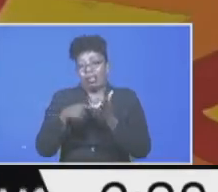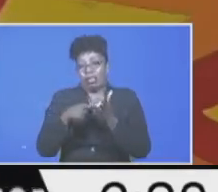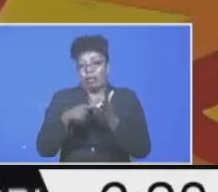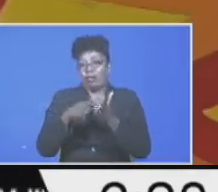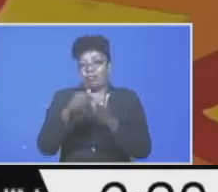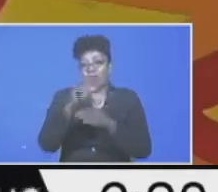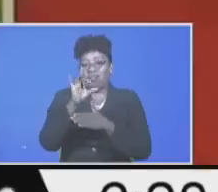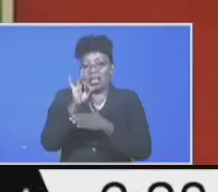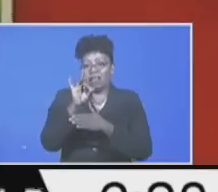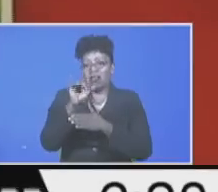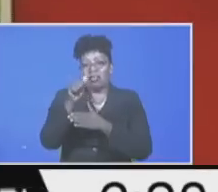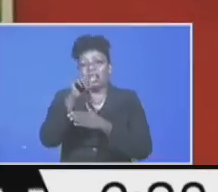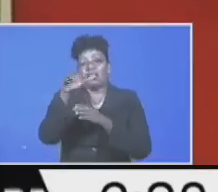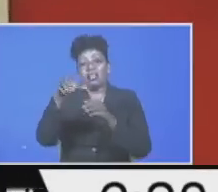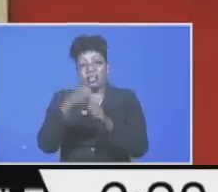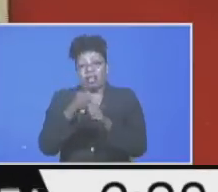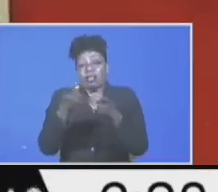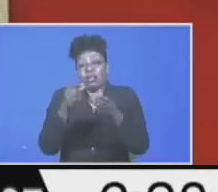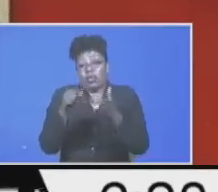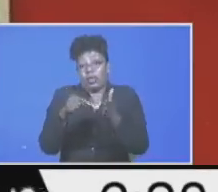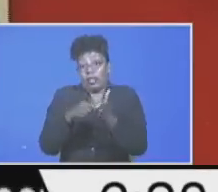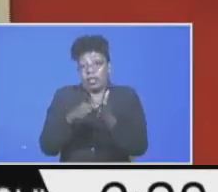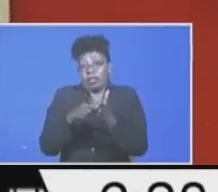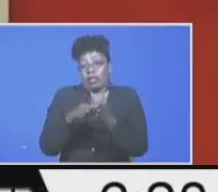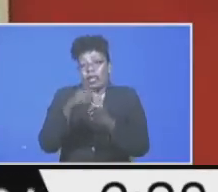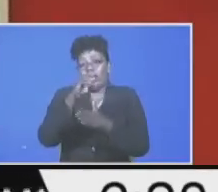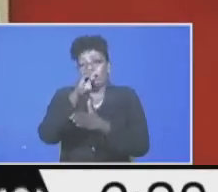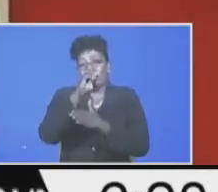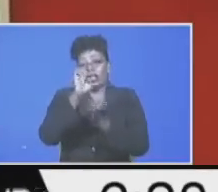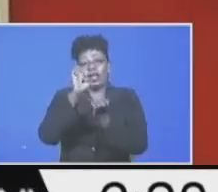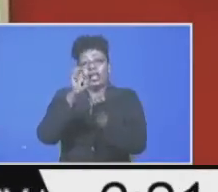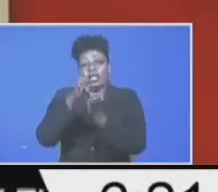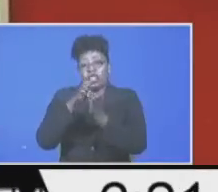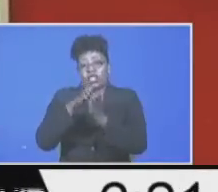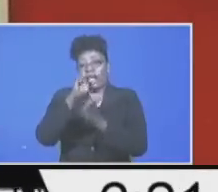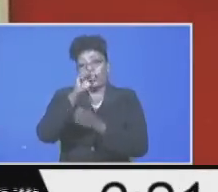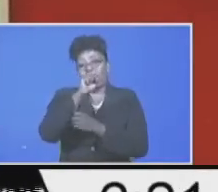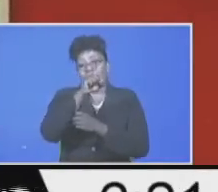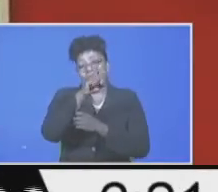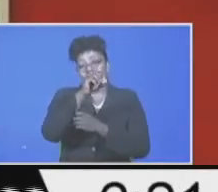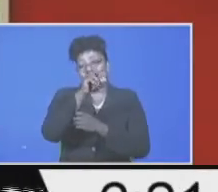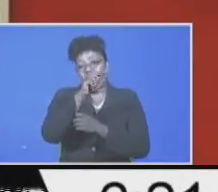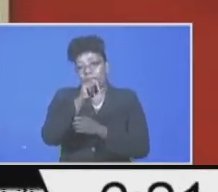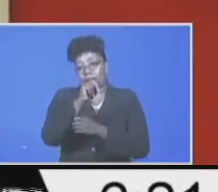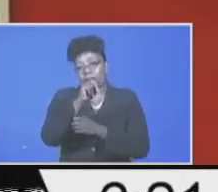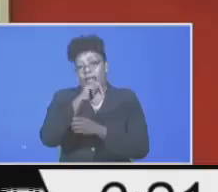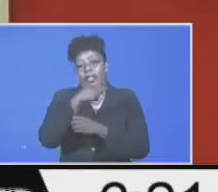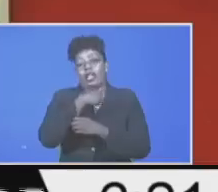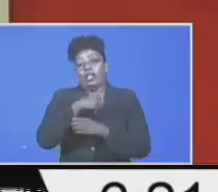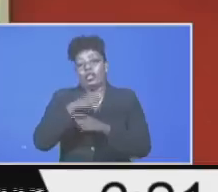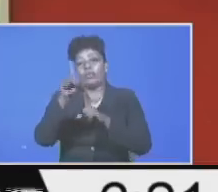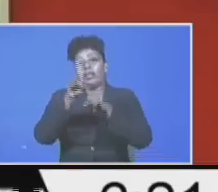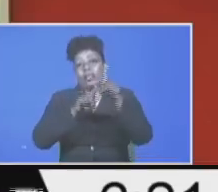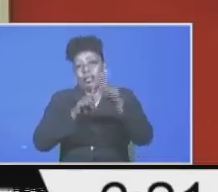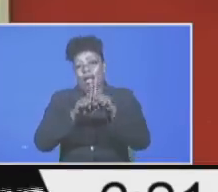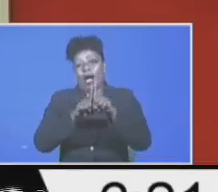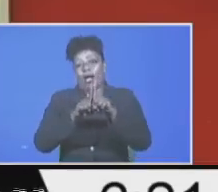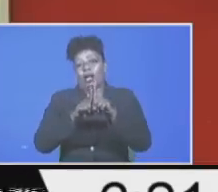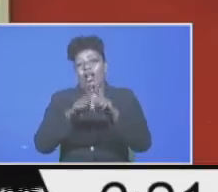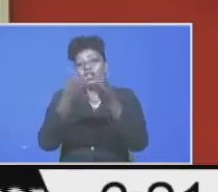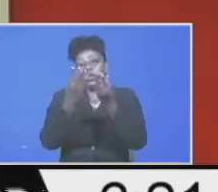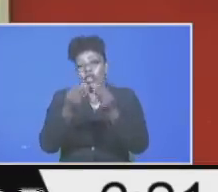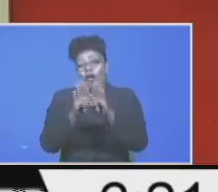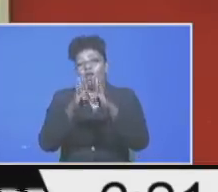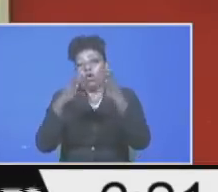8-10 years ago to do this. The Shell Saxon superstar at heart plans to do a soft launch at the end of the month. LaDon